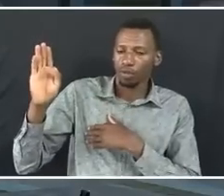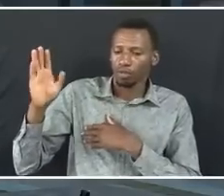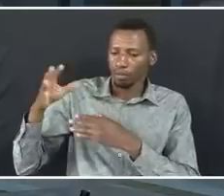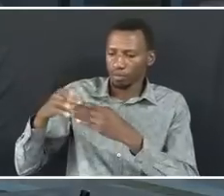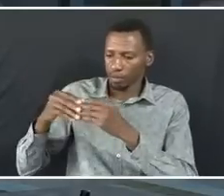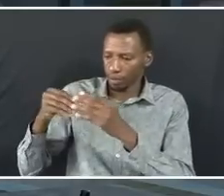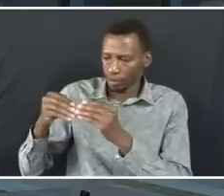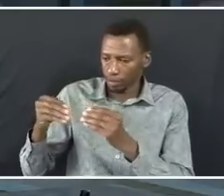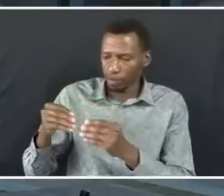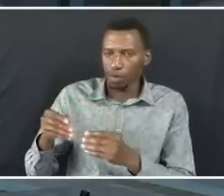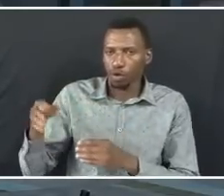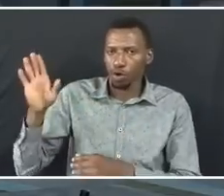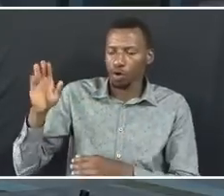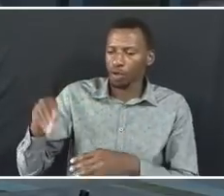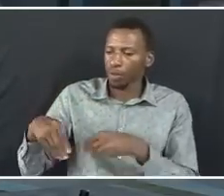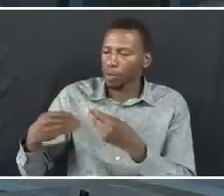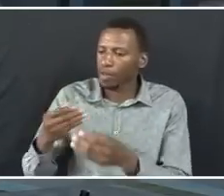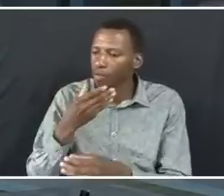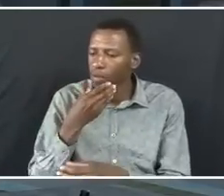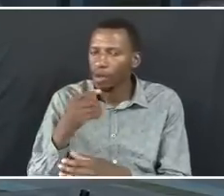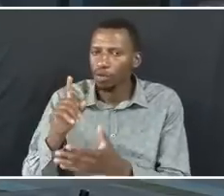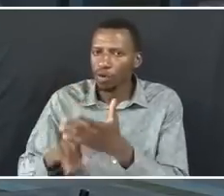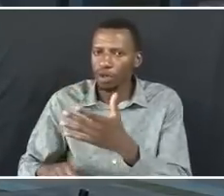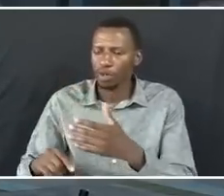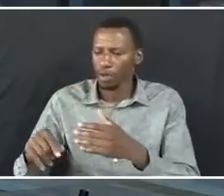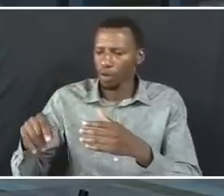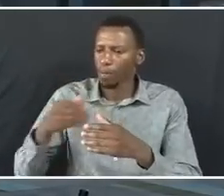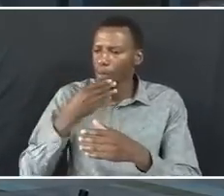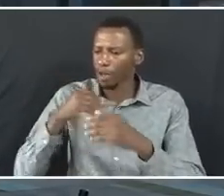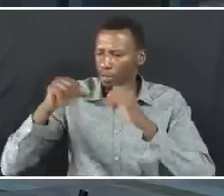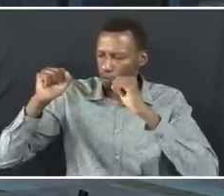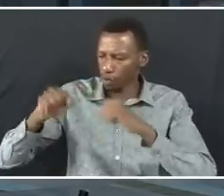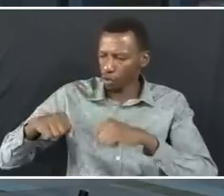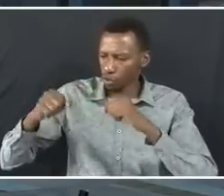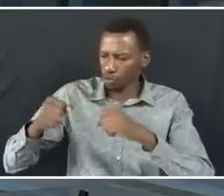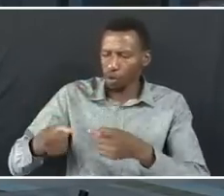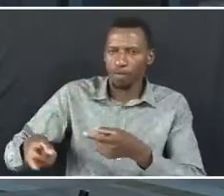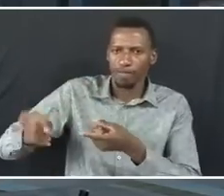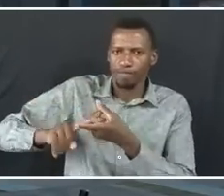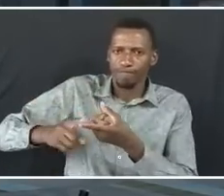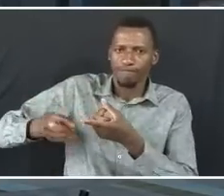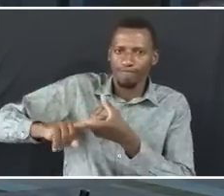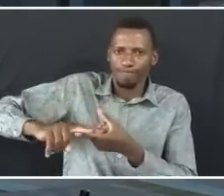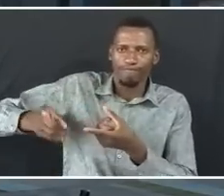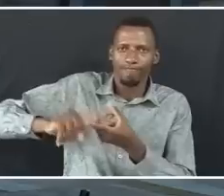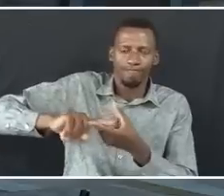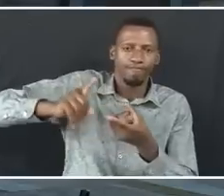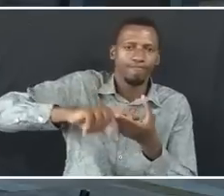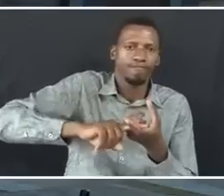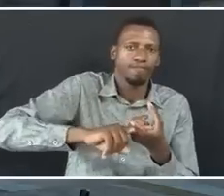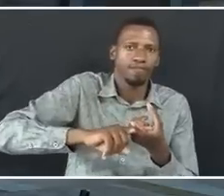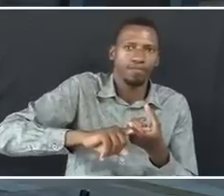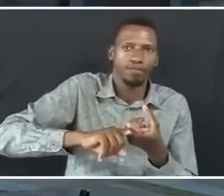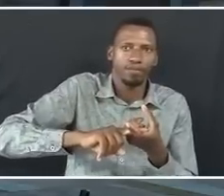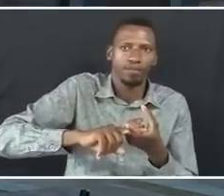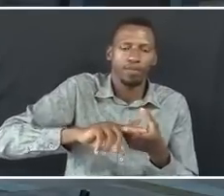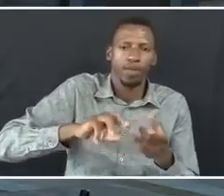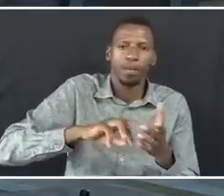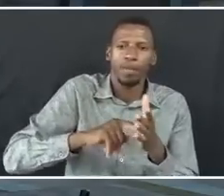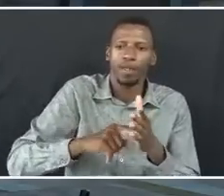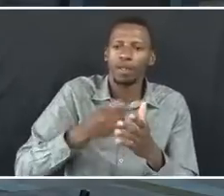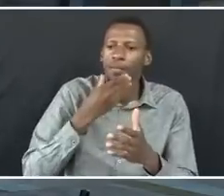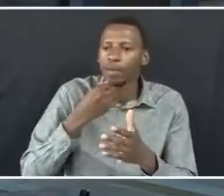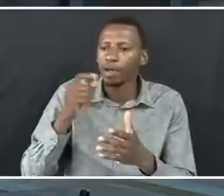put an inbuilt ability to multiply, so he doesn't need to recreate.